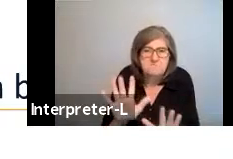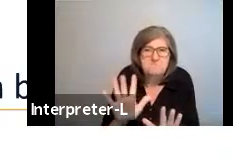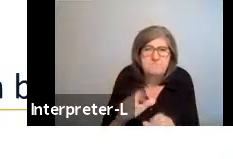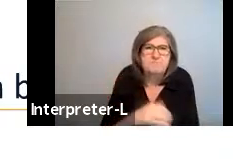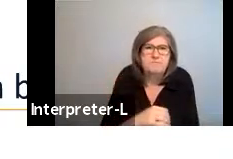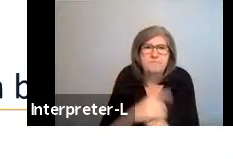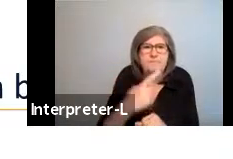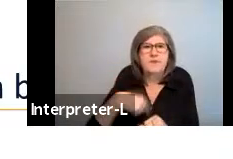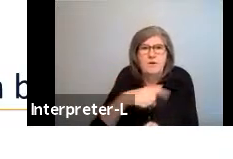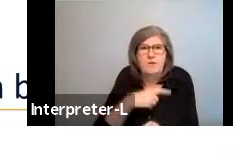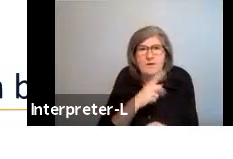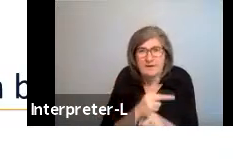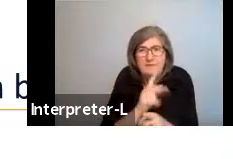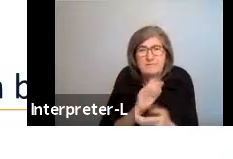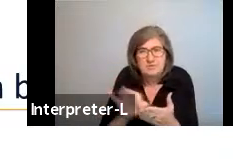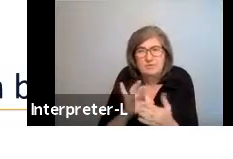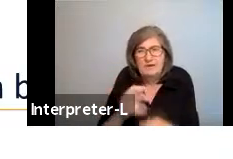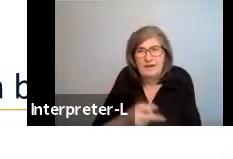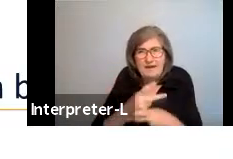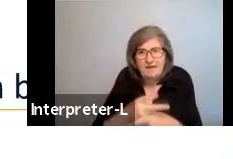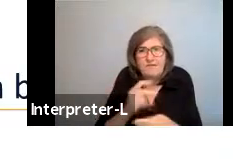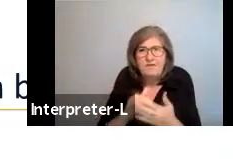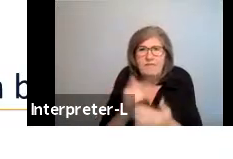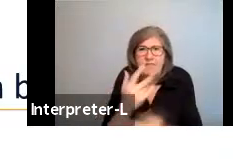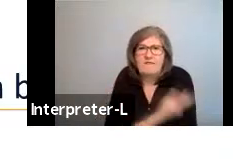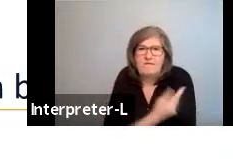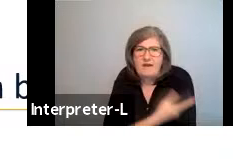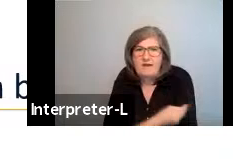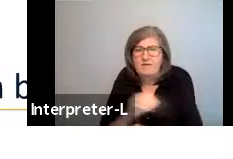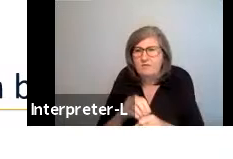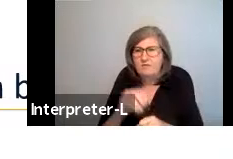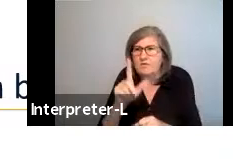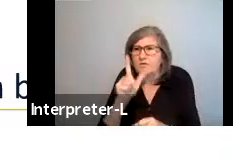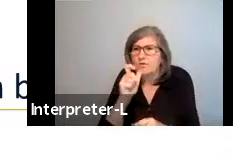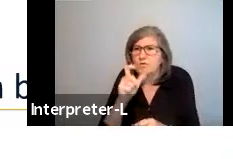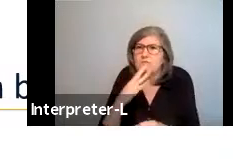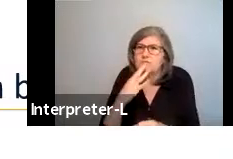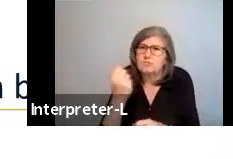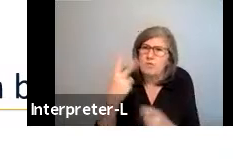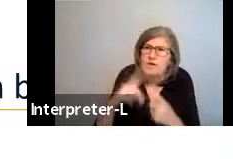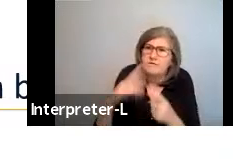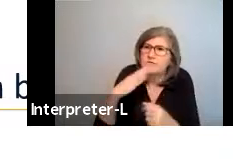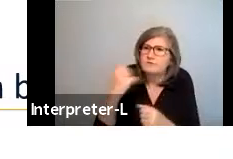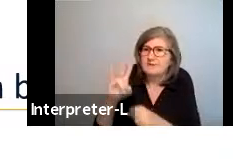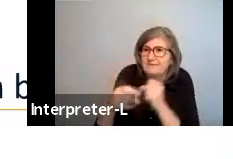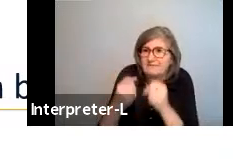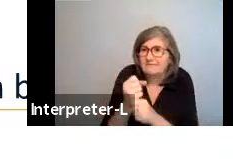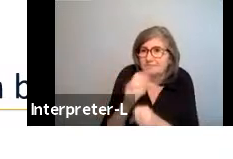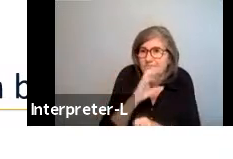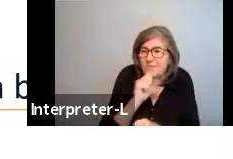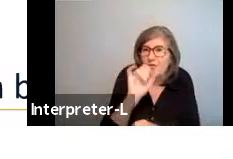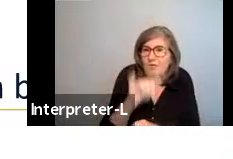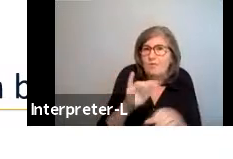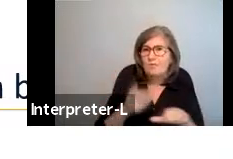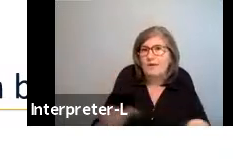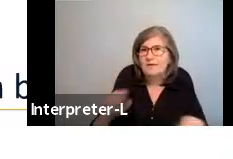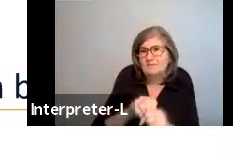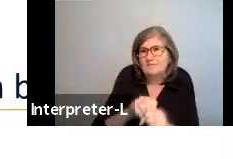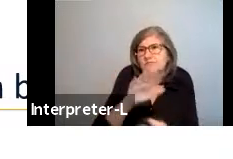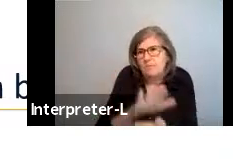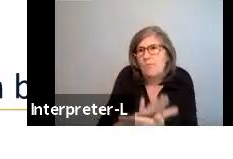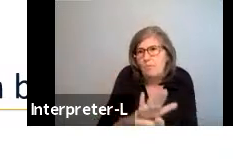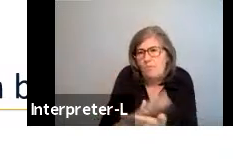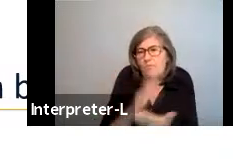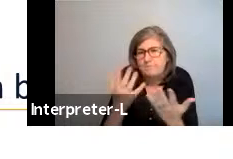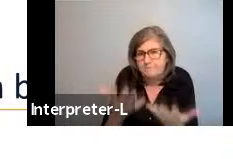We're tracking carefully vaccination in the 12 to 17-year-old group. Of course, these are kids in schools.